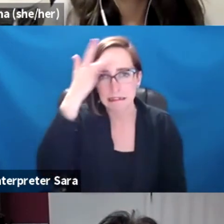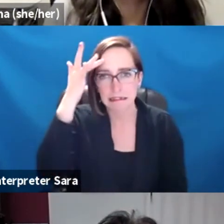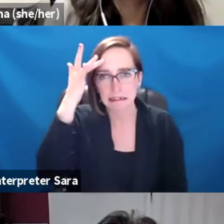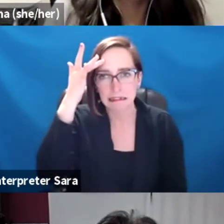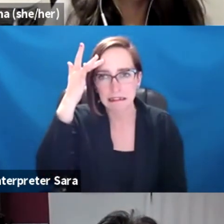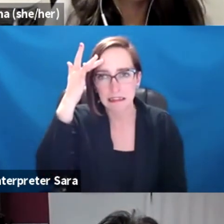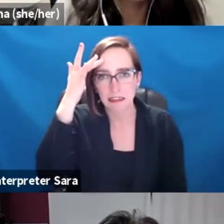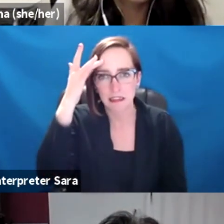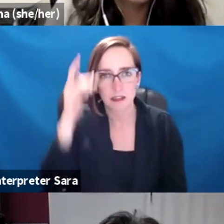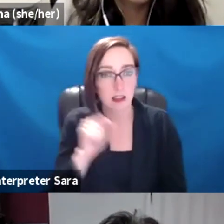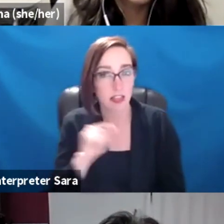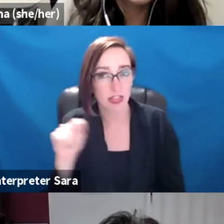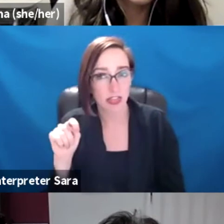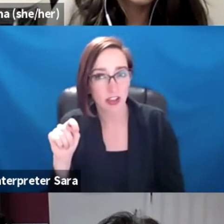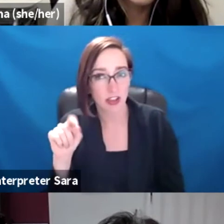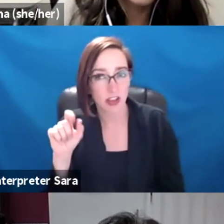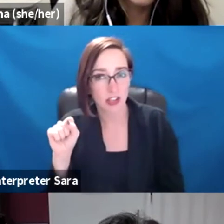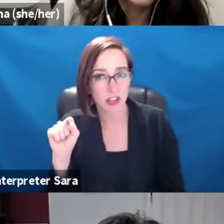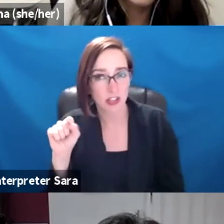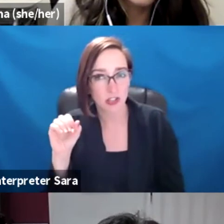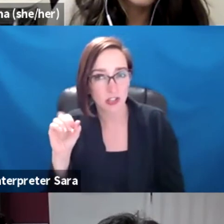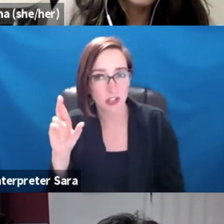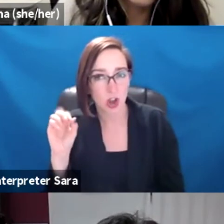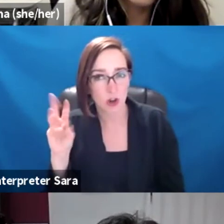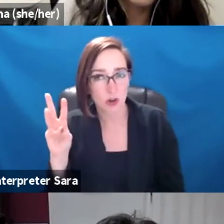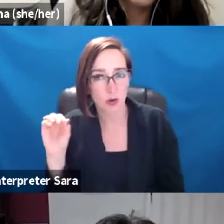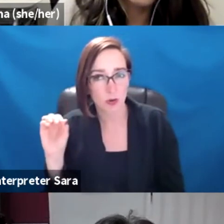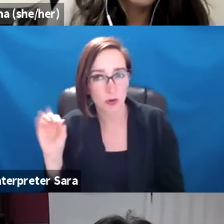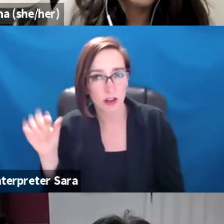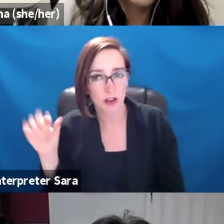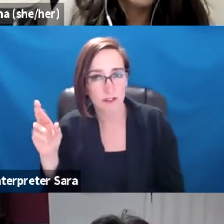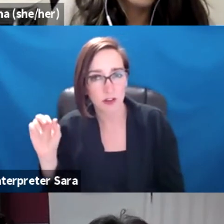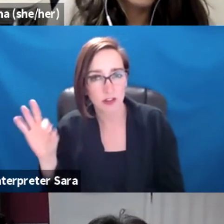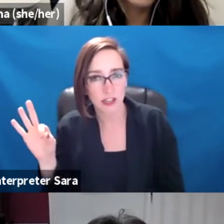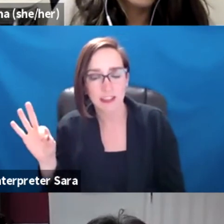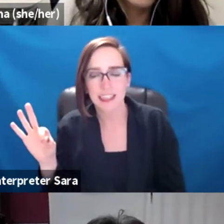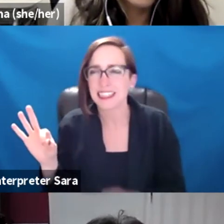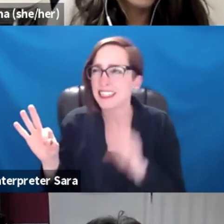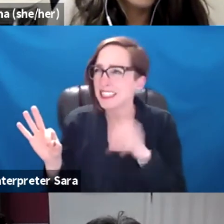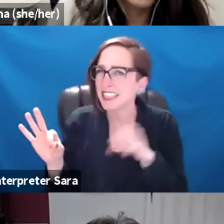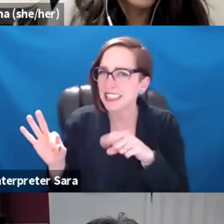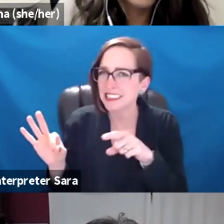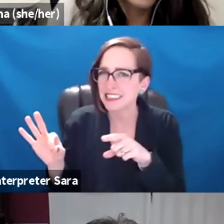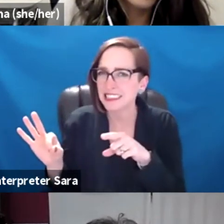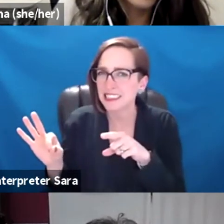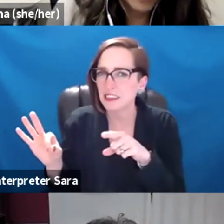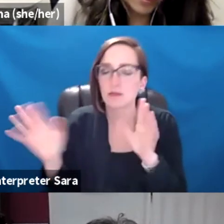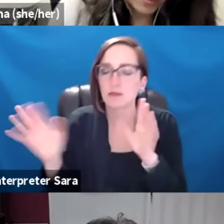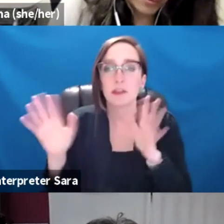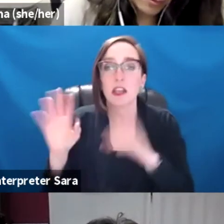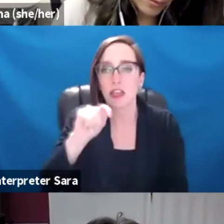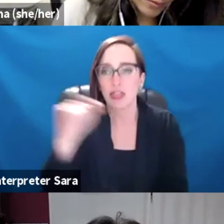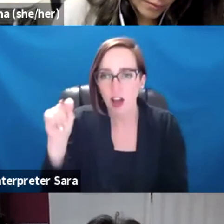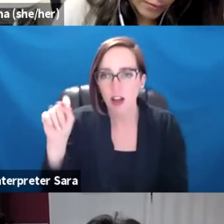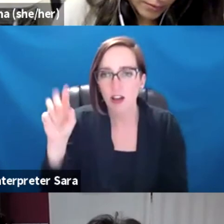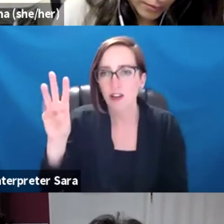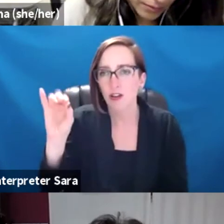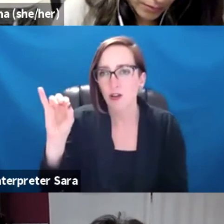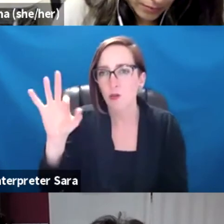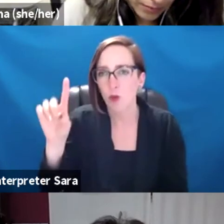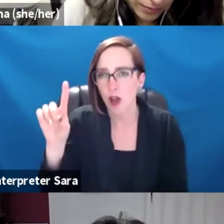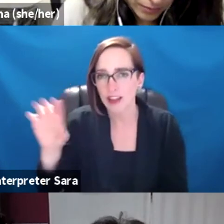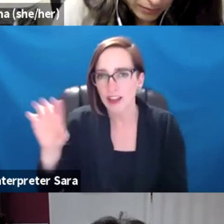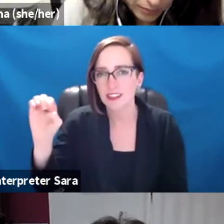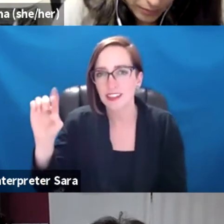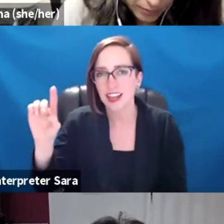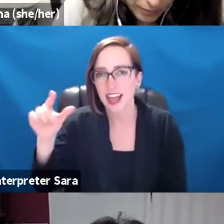The Sorrow of Grief or something of grief? Yes, The Wild Edge of Grief. The Right. Wild Edge of Grief.